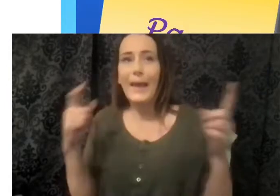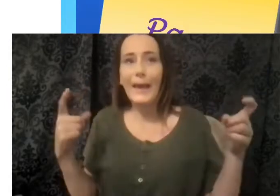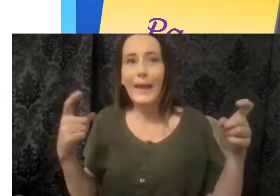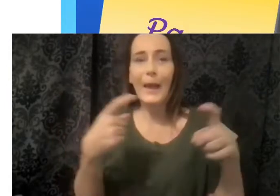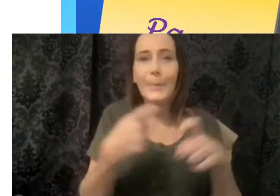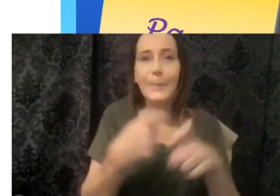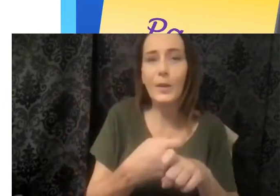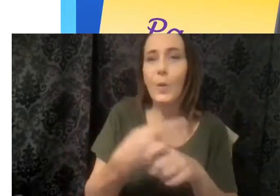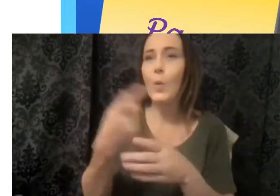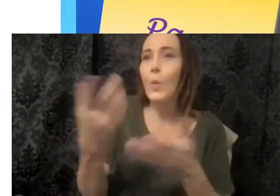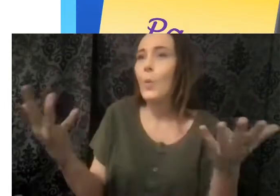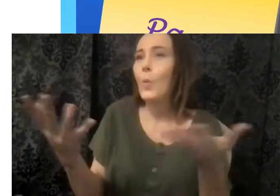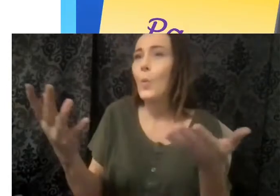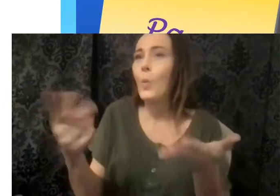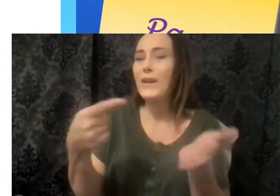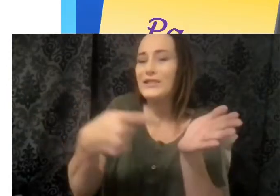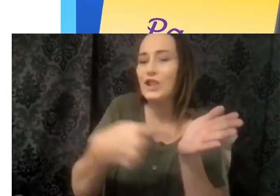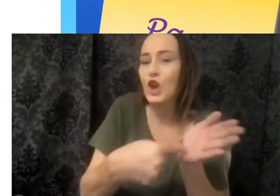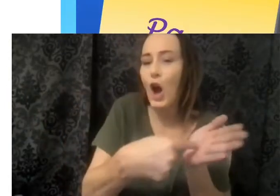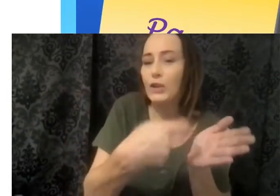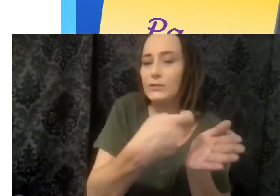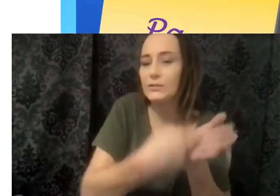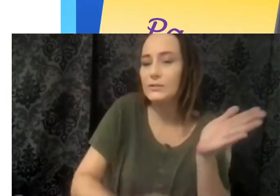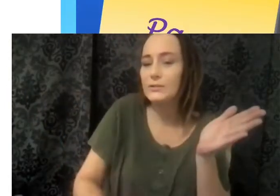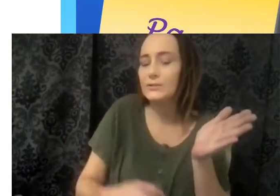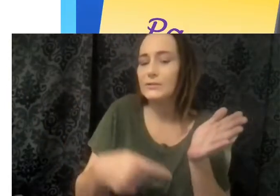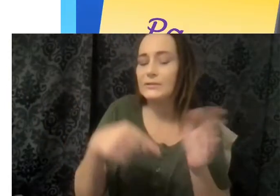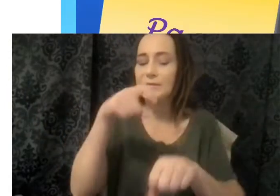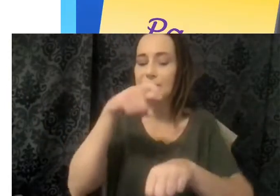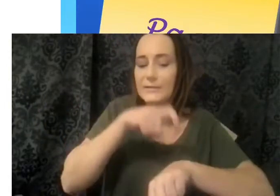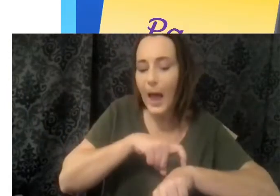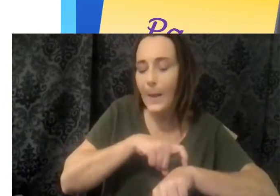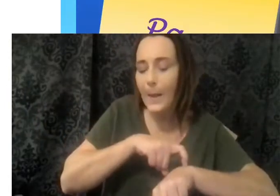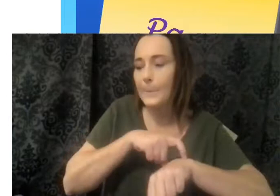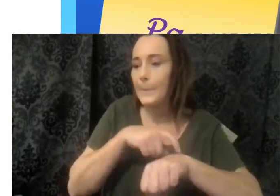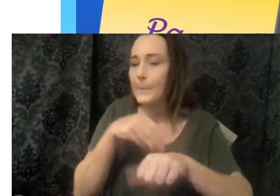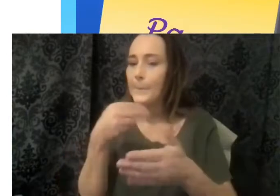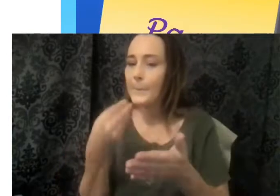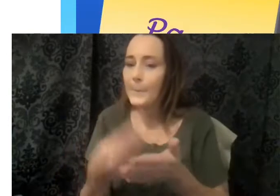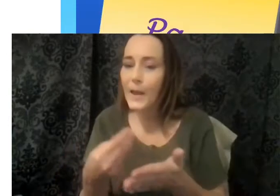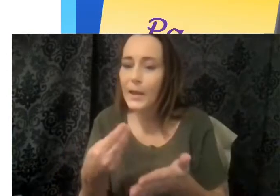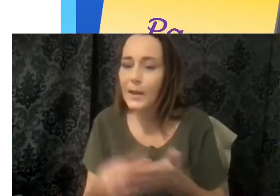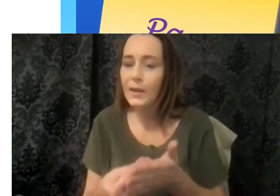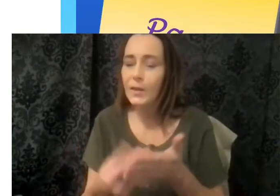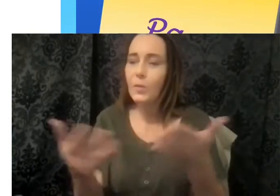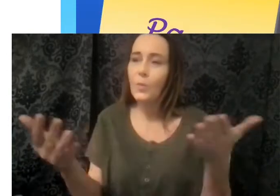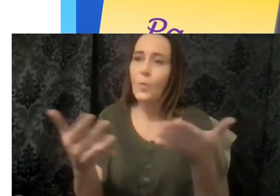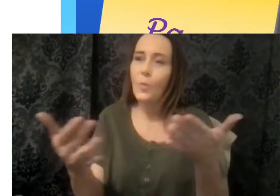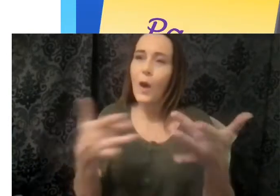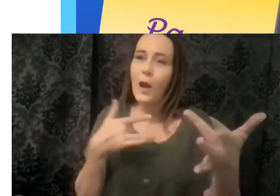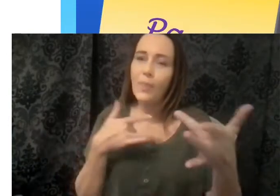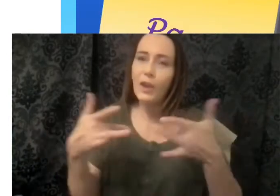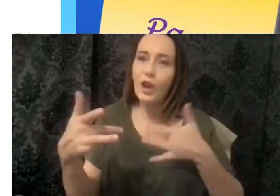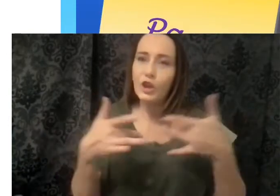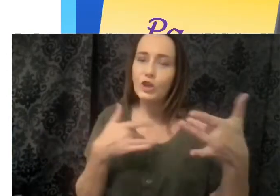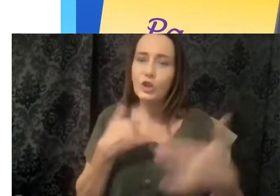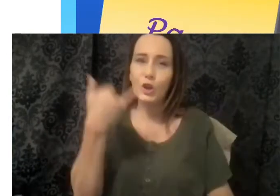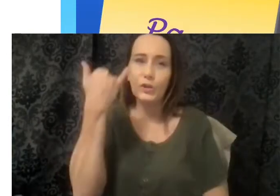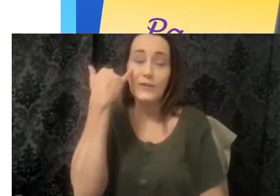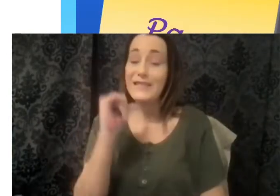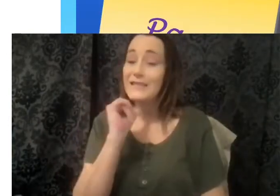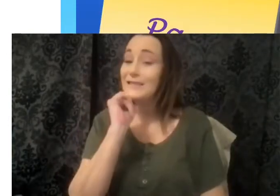cost would be in terms of time or money, or what are the concerns if this does not